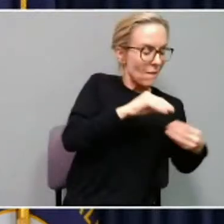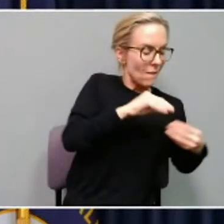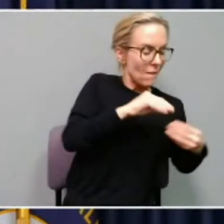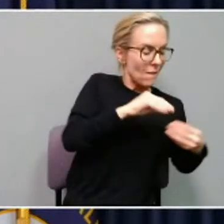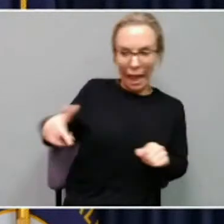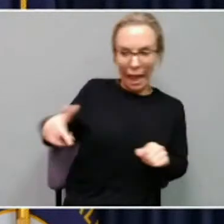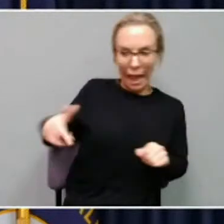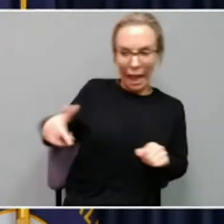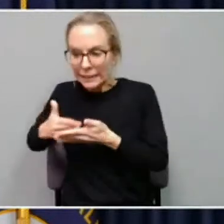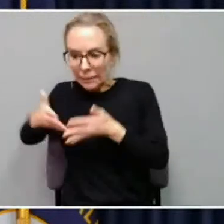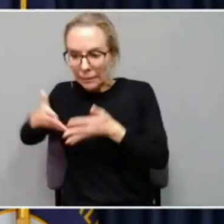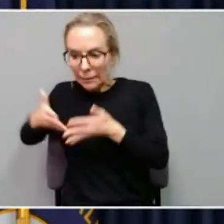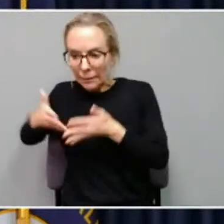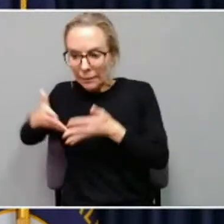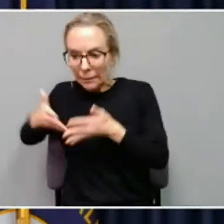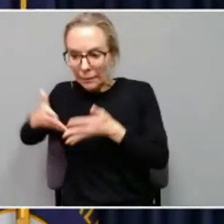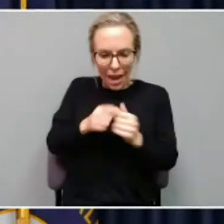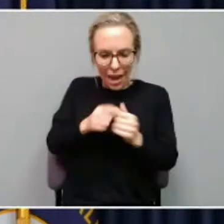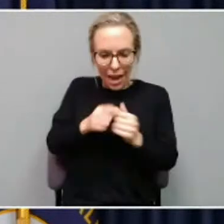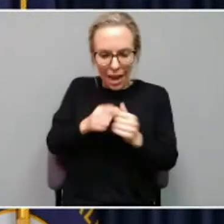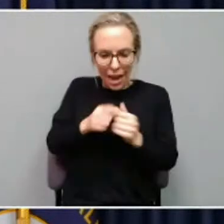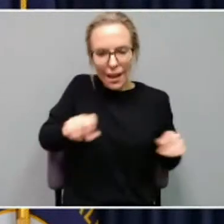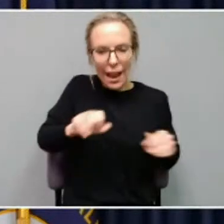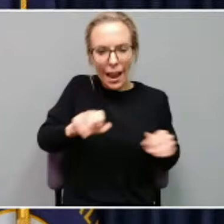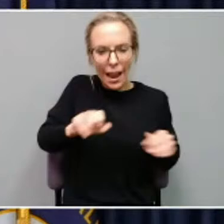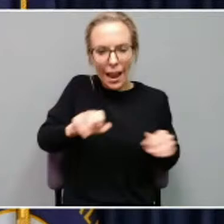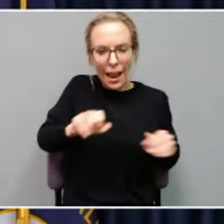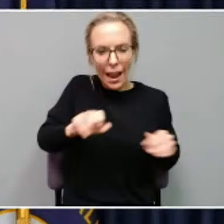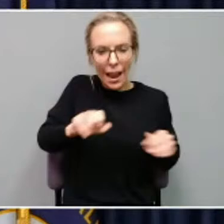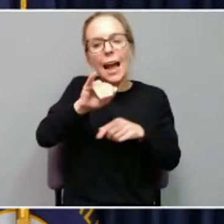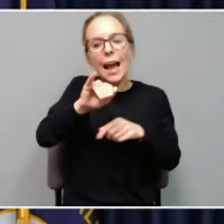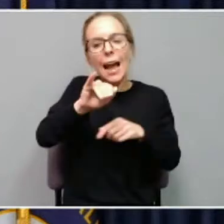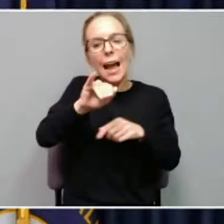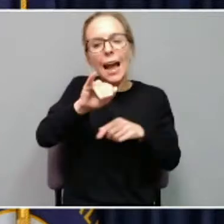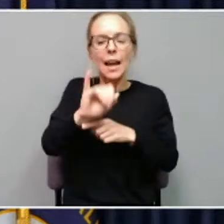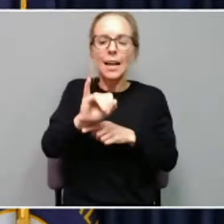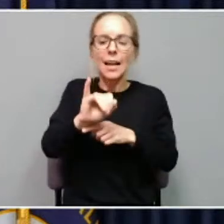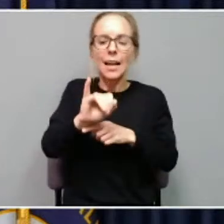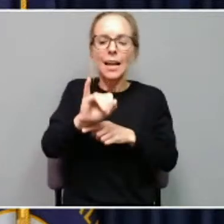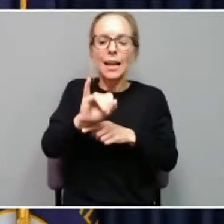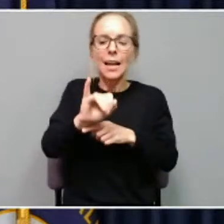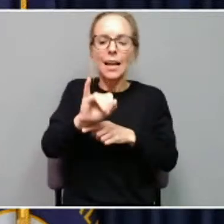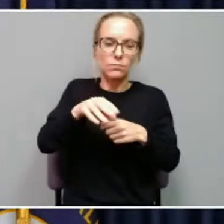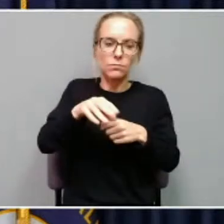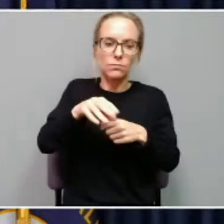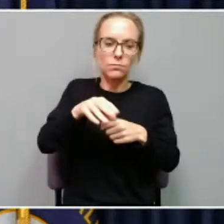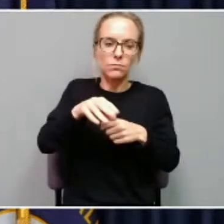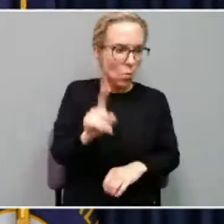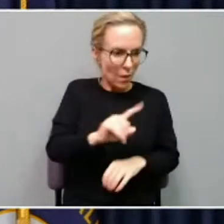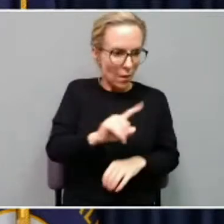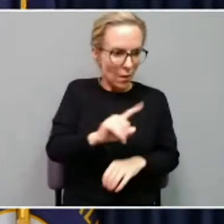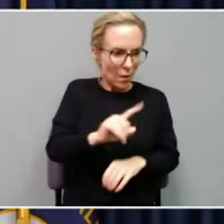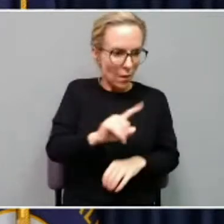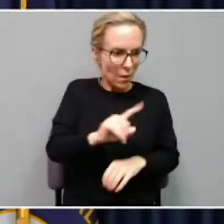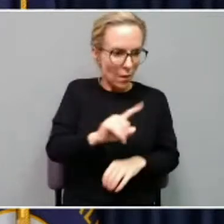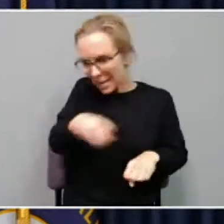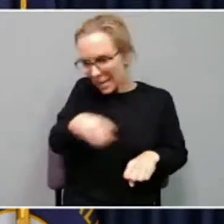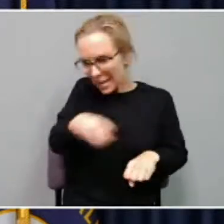coming, how do you try to increase ICU space, especially where it's small? If you're Ephraim